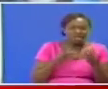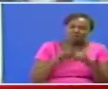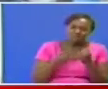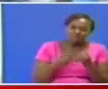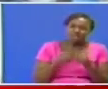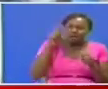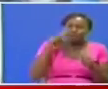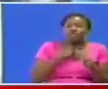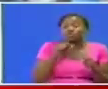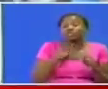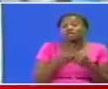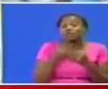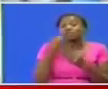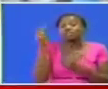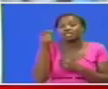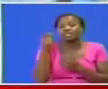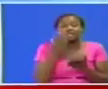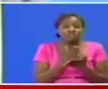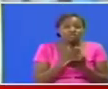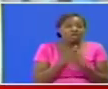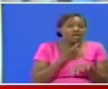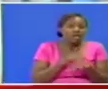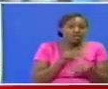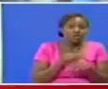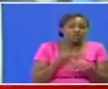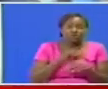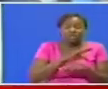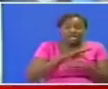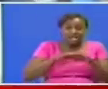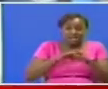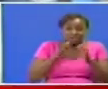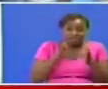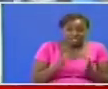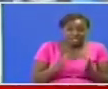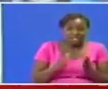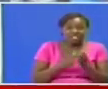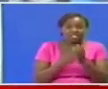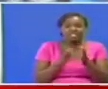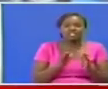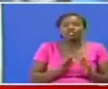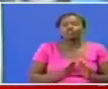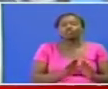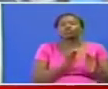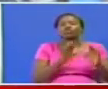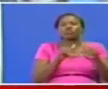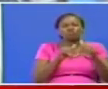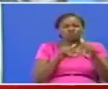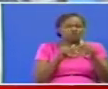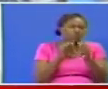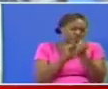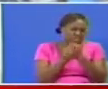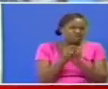Kenya. And in fact, I do call on all African leaders to desist from pursuing this kind of